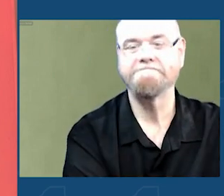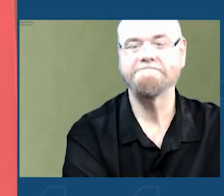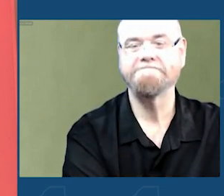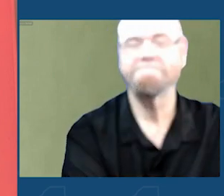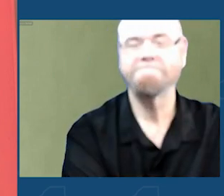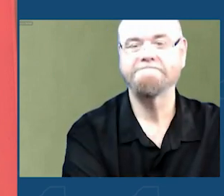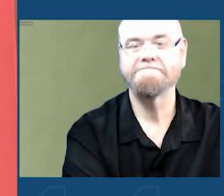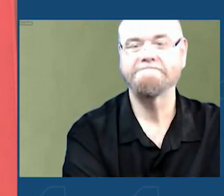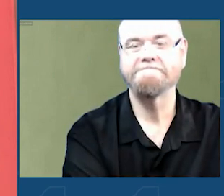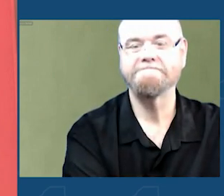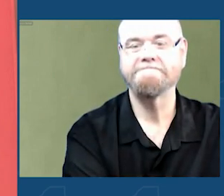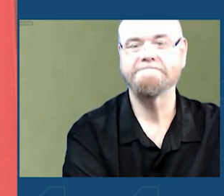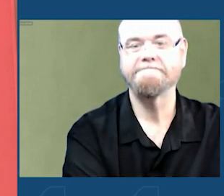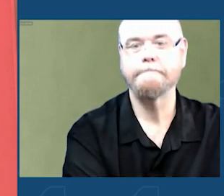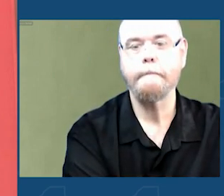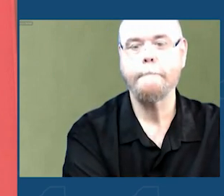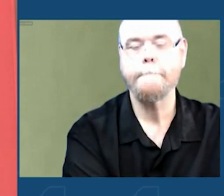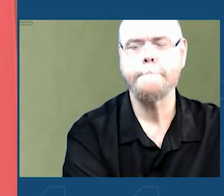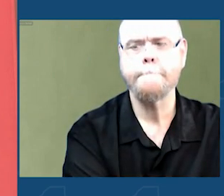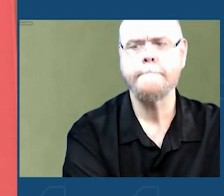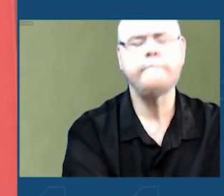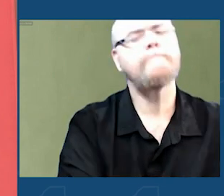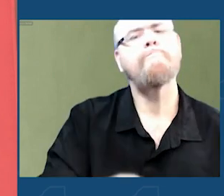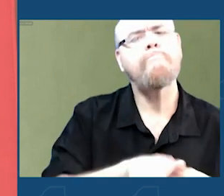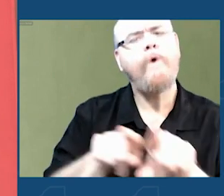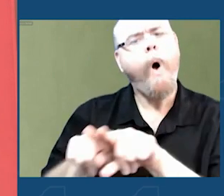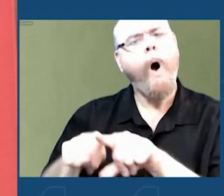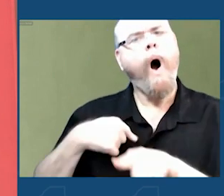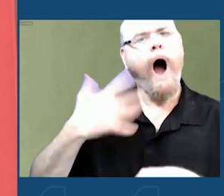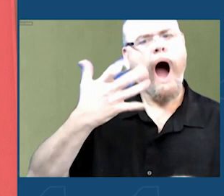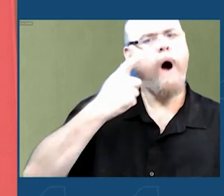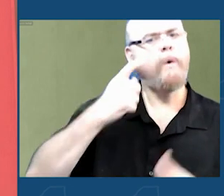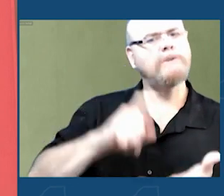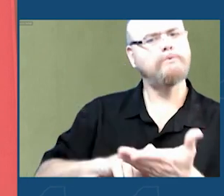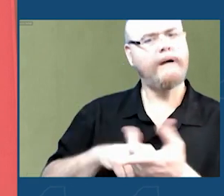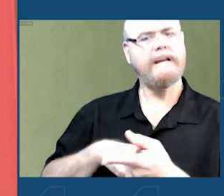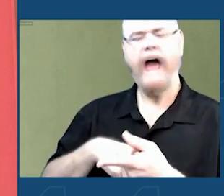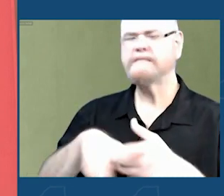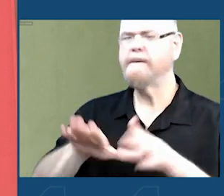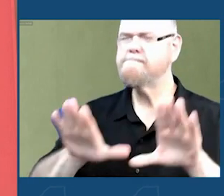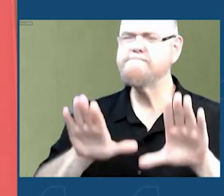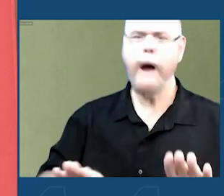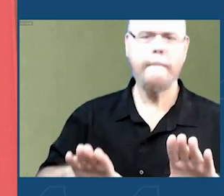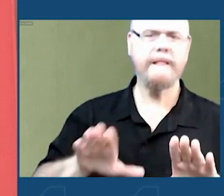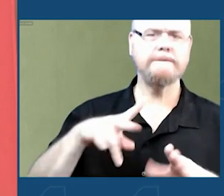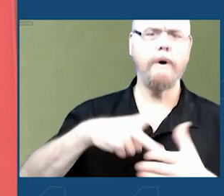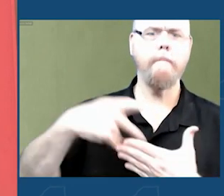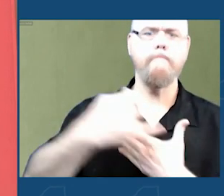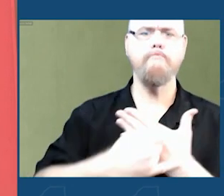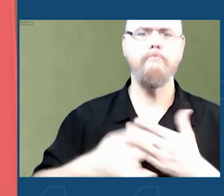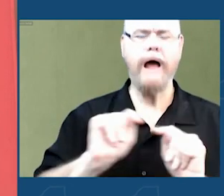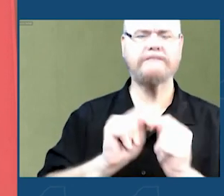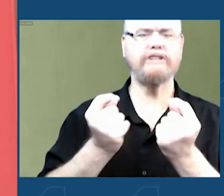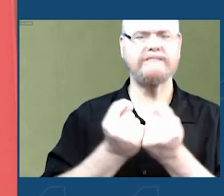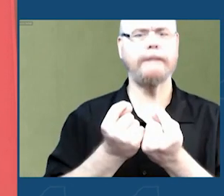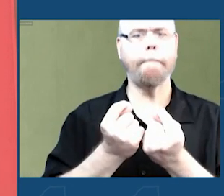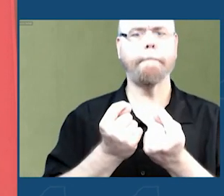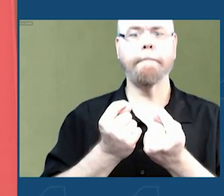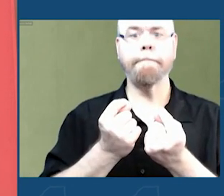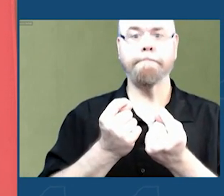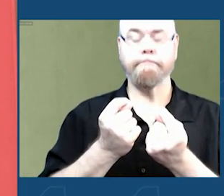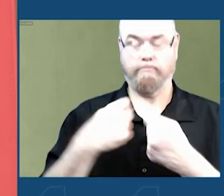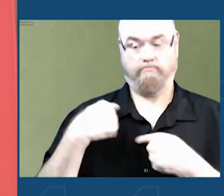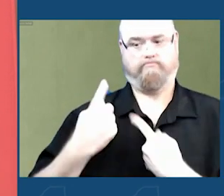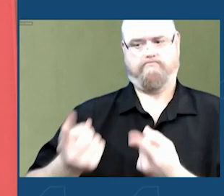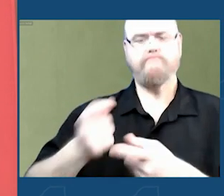And I also want to recognize the fabulous project team that we've worked with